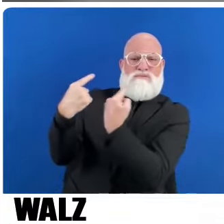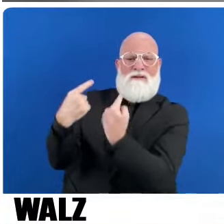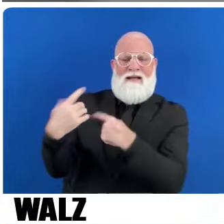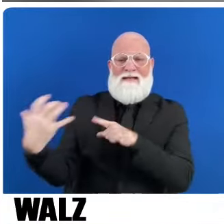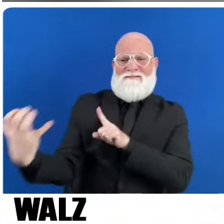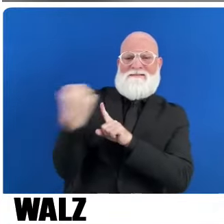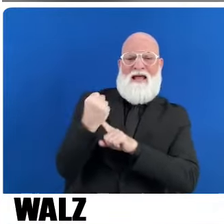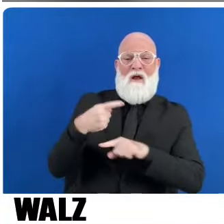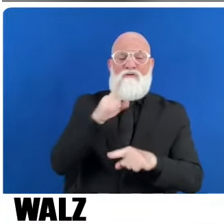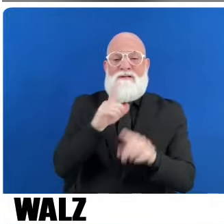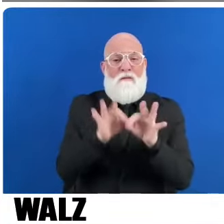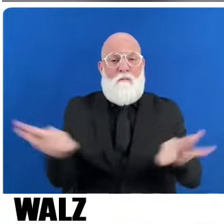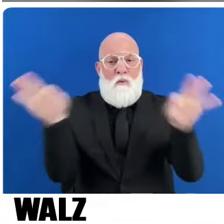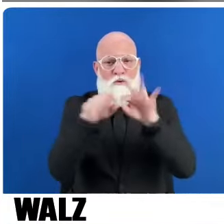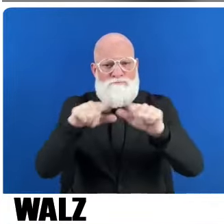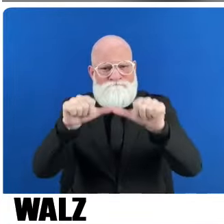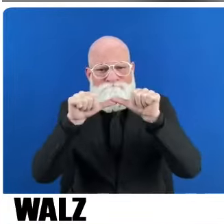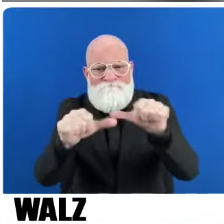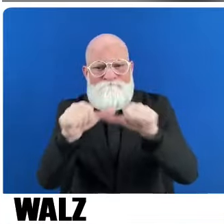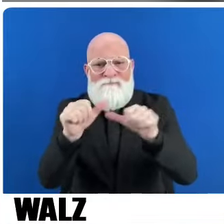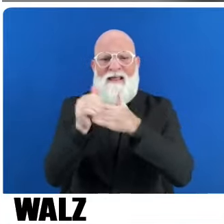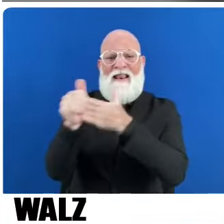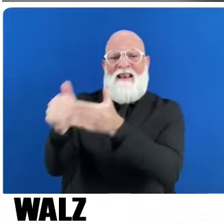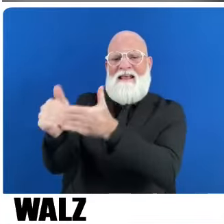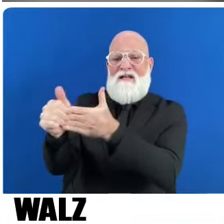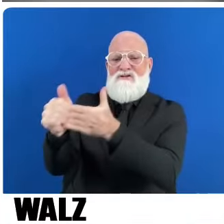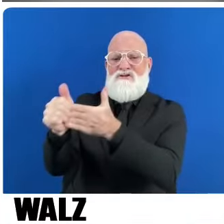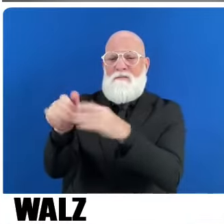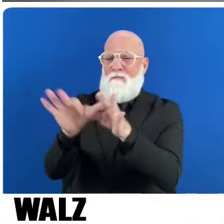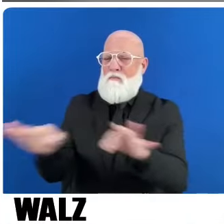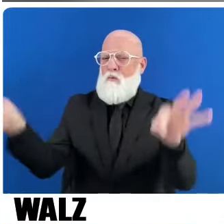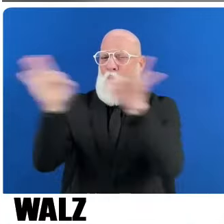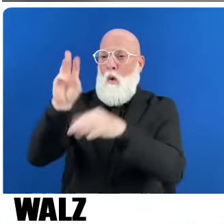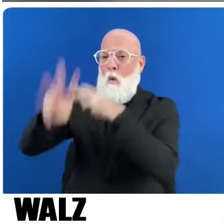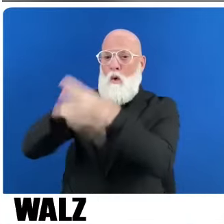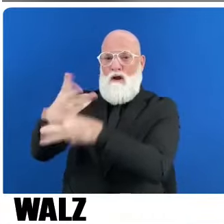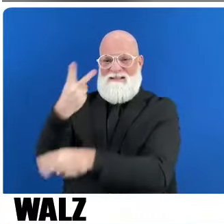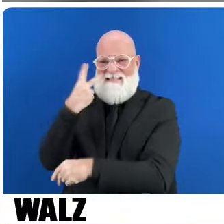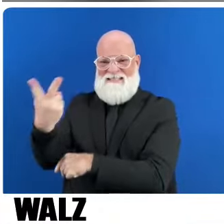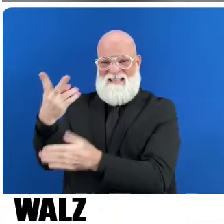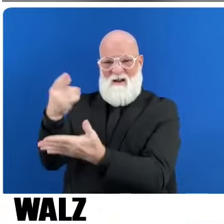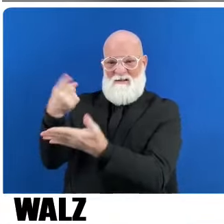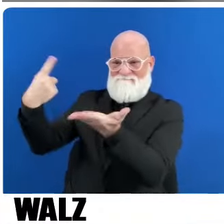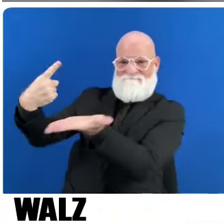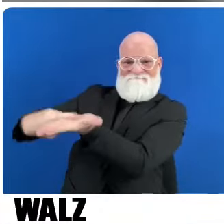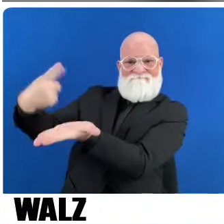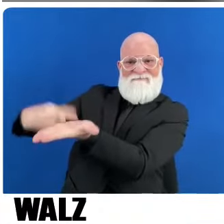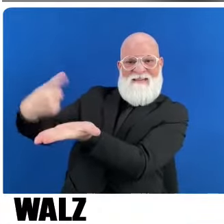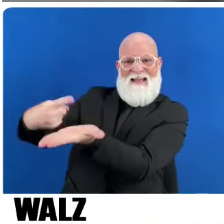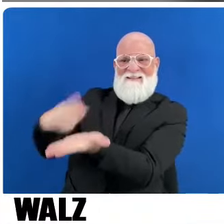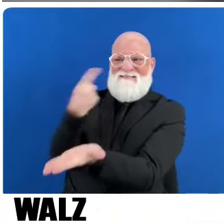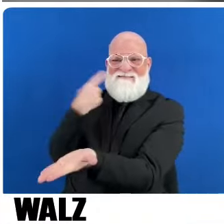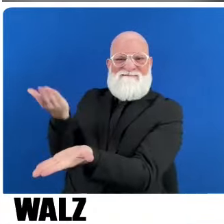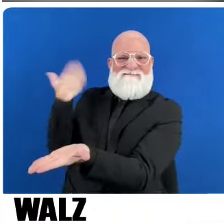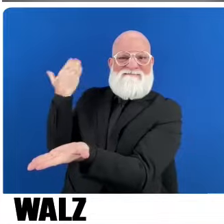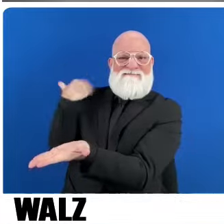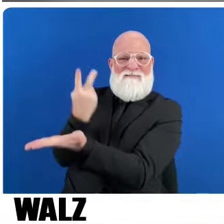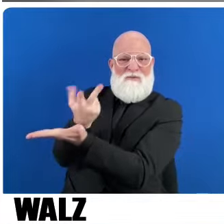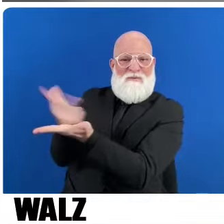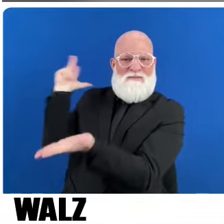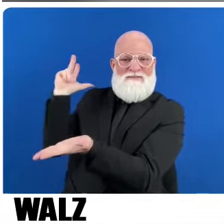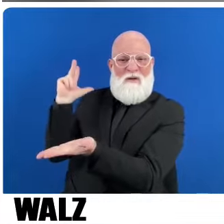matter. It's clear, and the world saw it on that debate stage a few weeks ago, a nearly 80-year-old Donald Trump talking about crowd